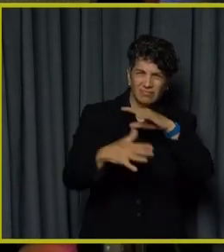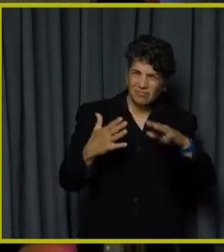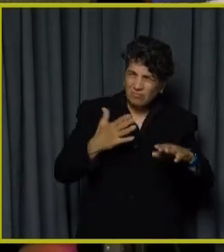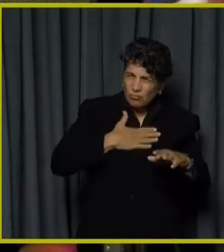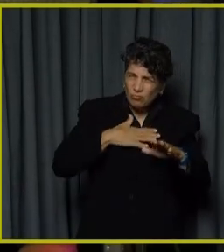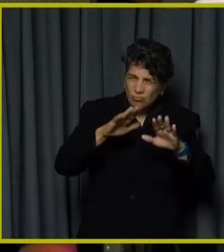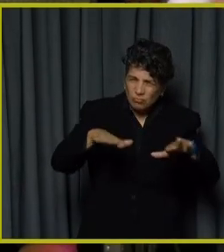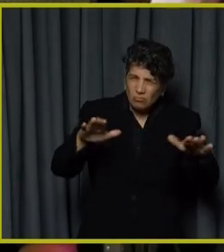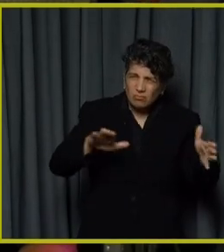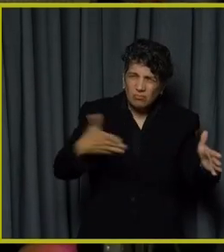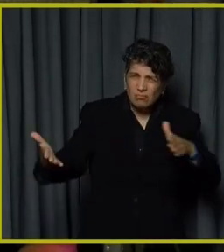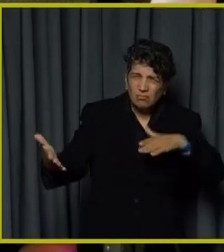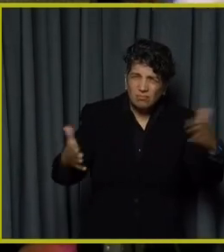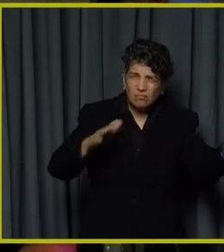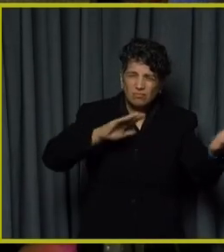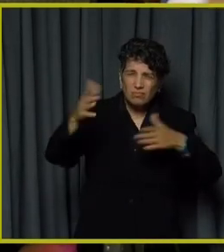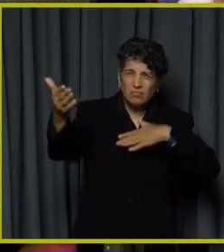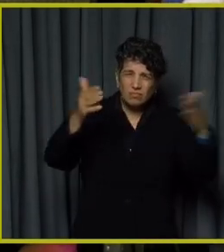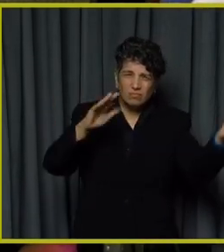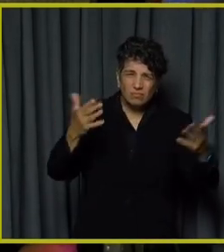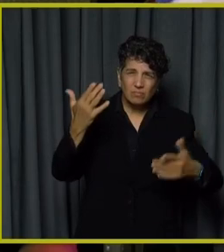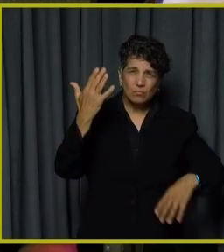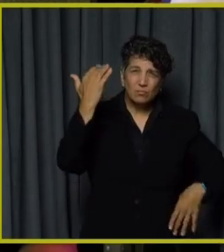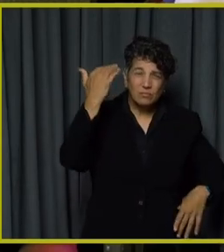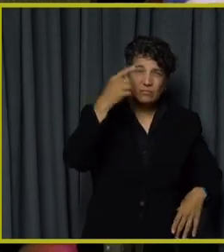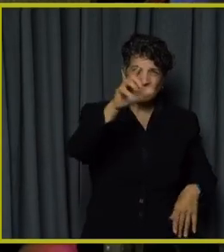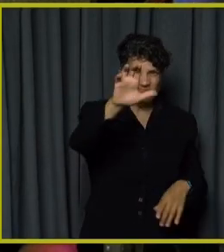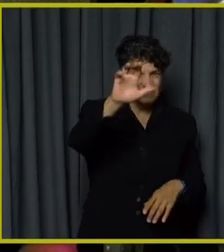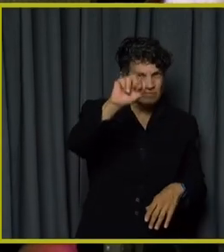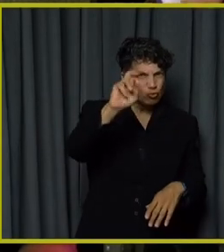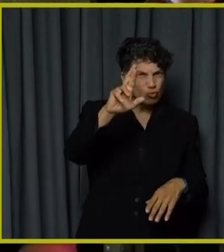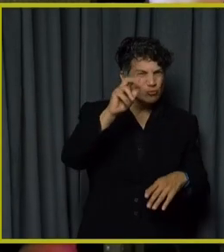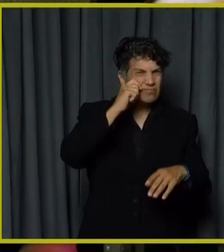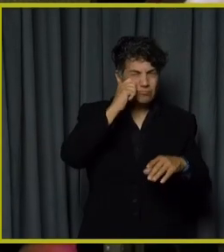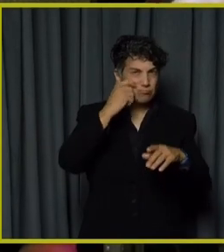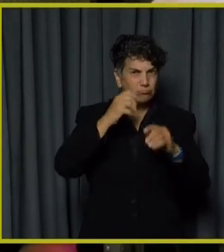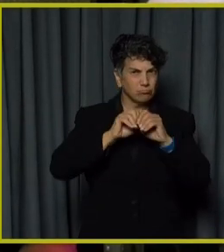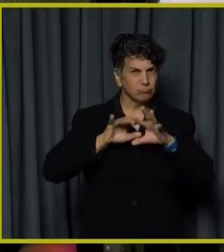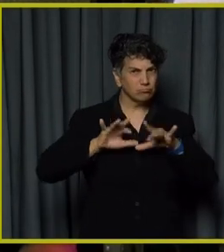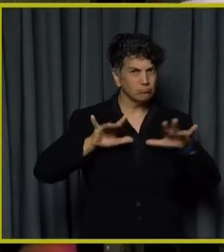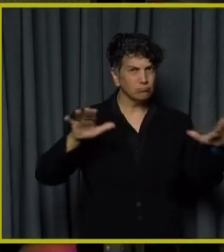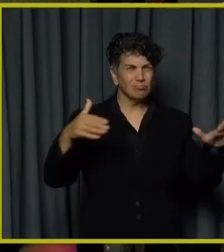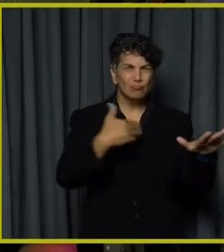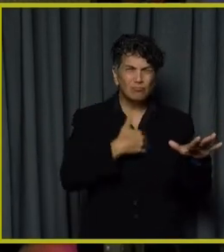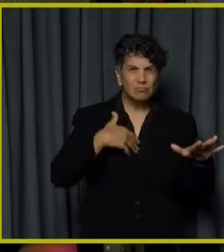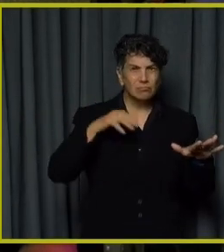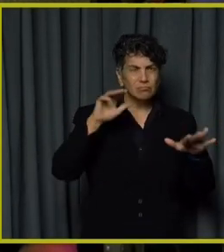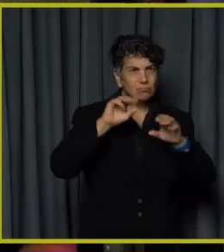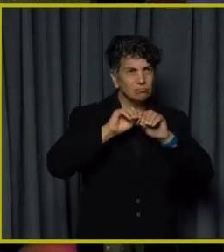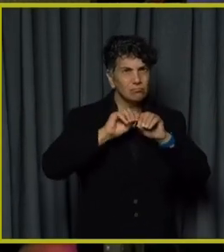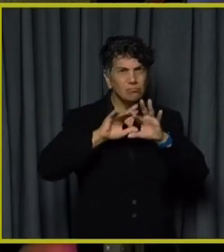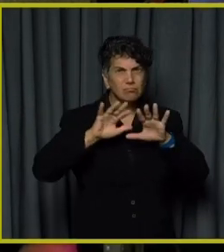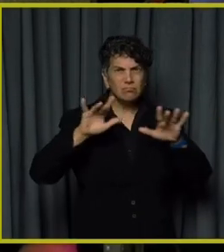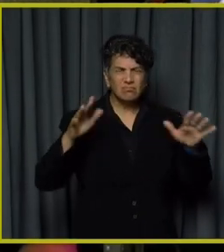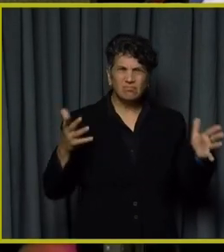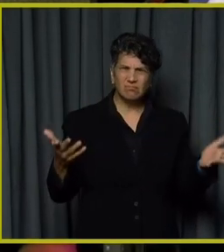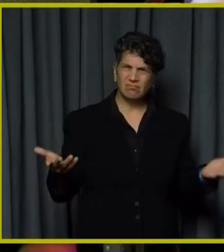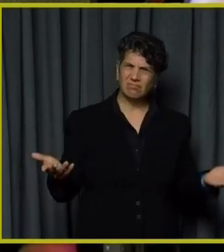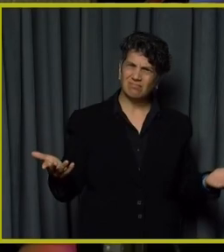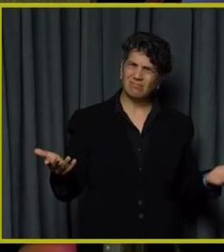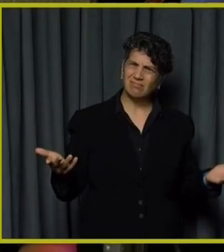Our children are developing skin cancer. Our women are developing breast cancer. We are being